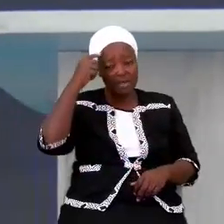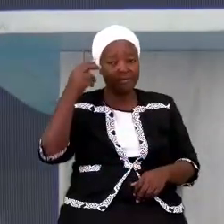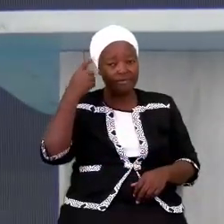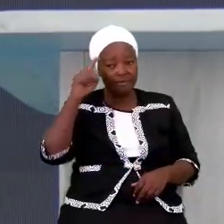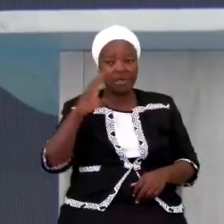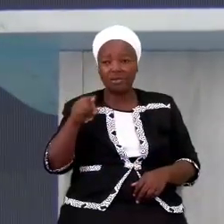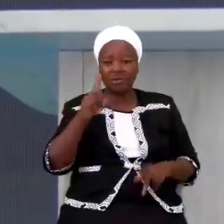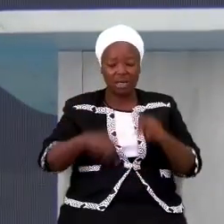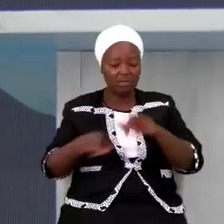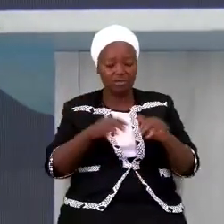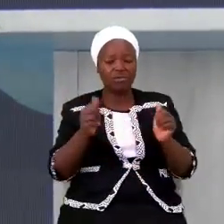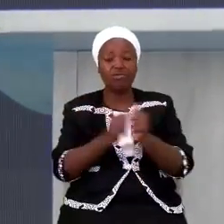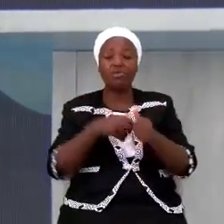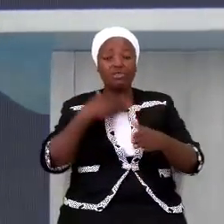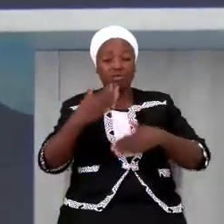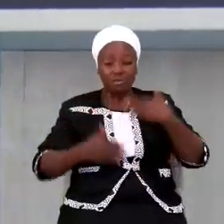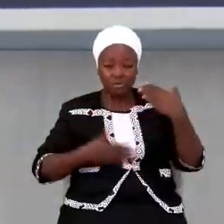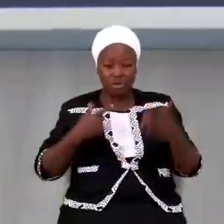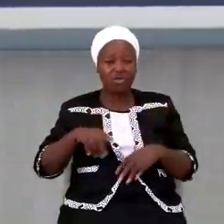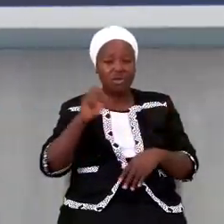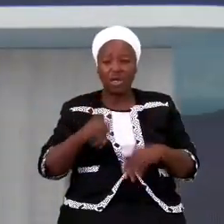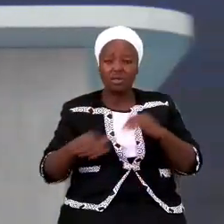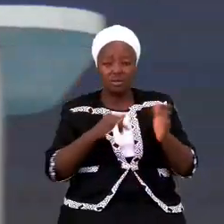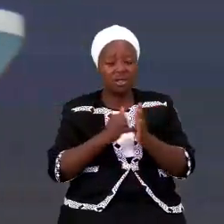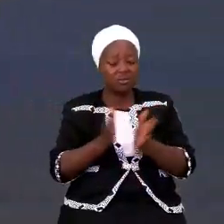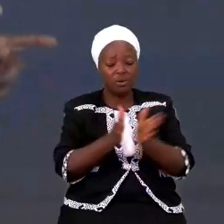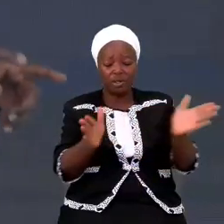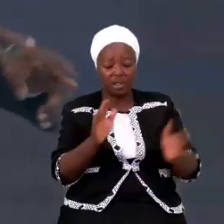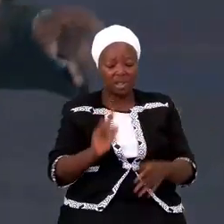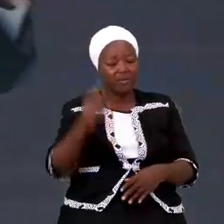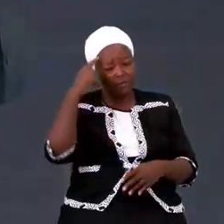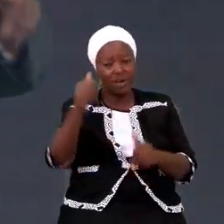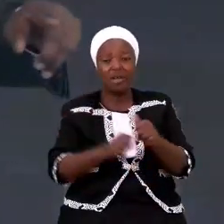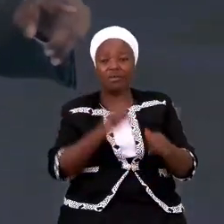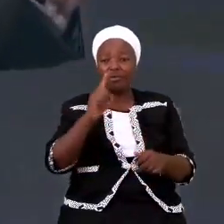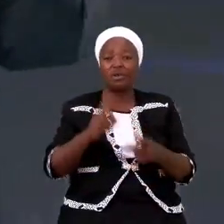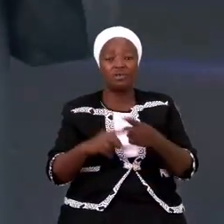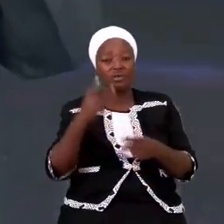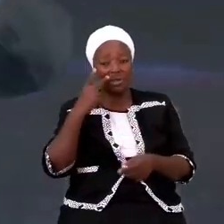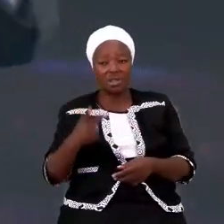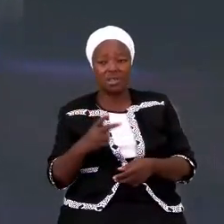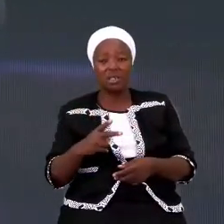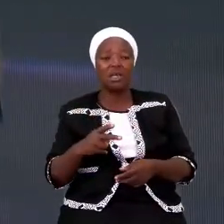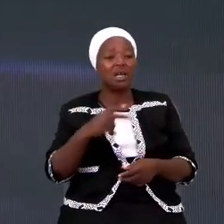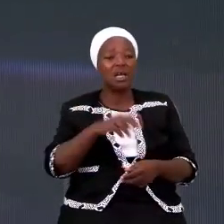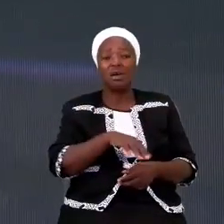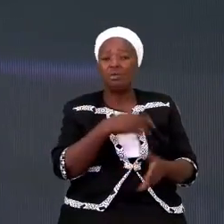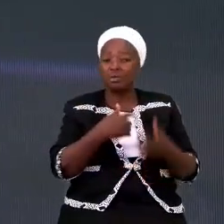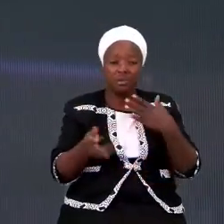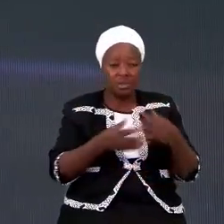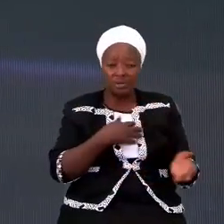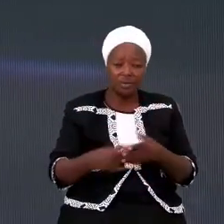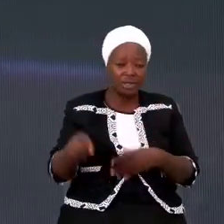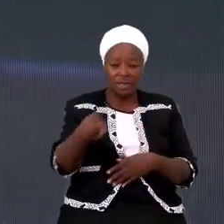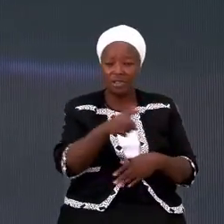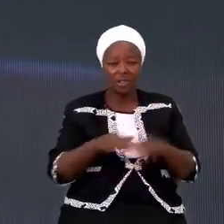see, whatsoever you do, do it heartily, as to the Lord and